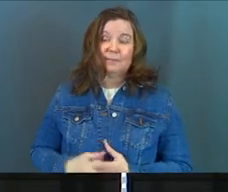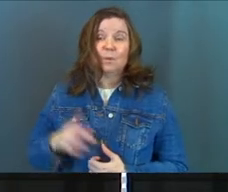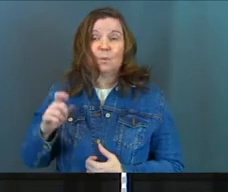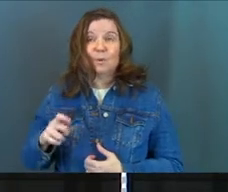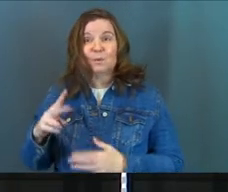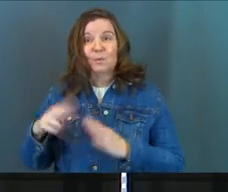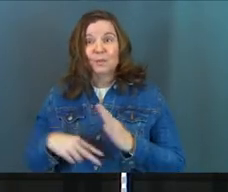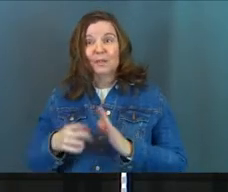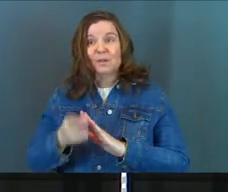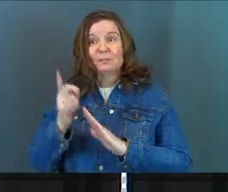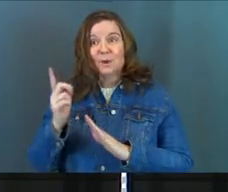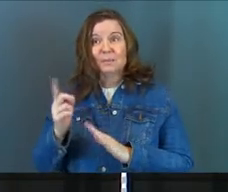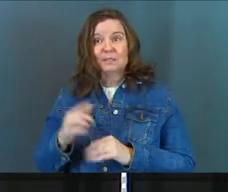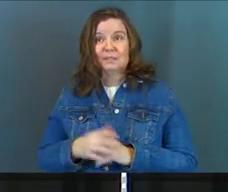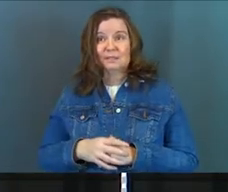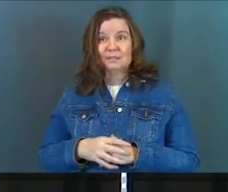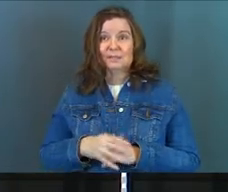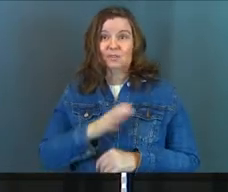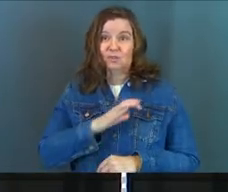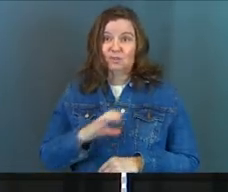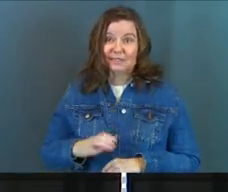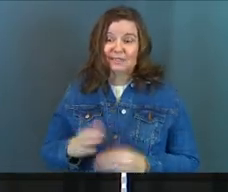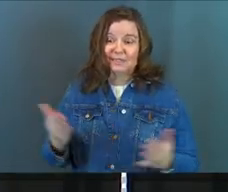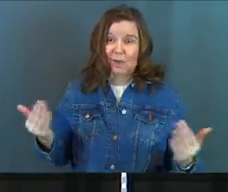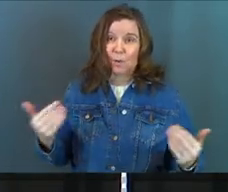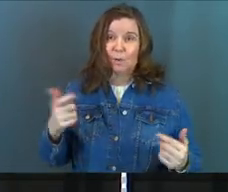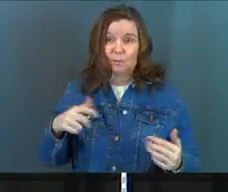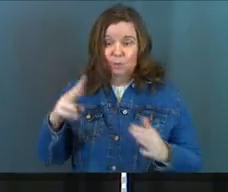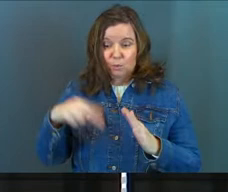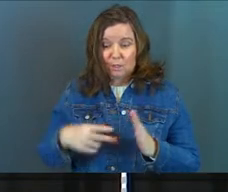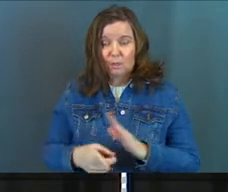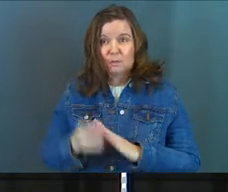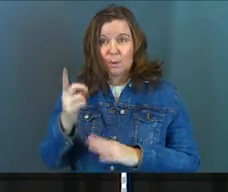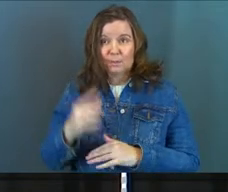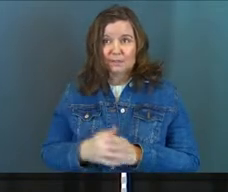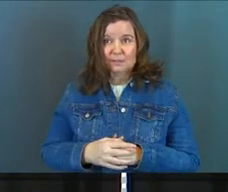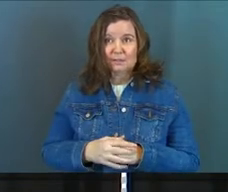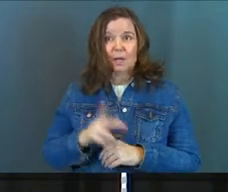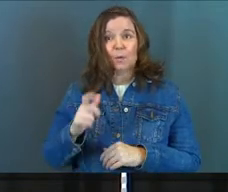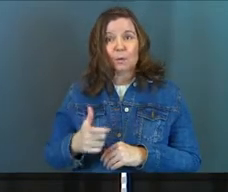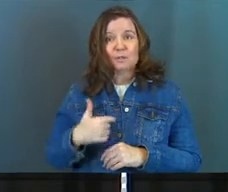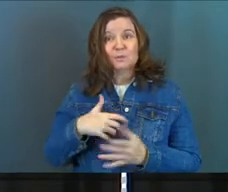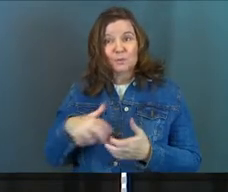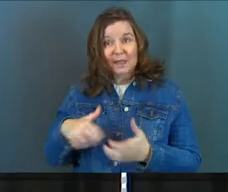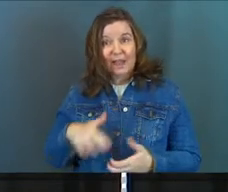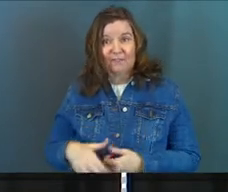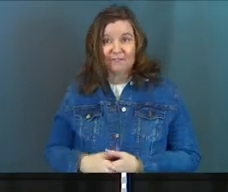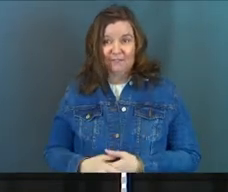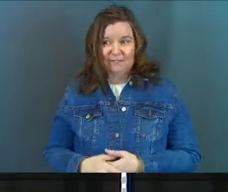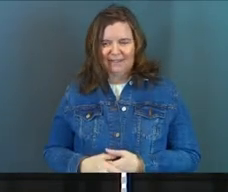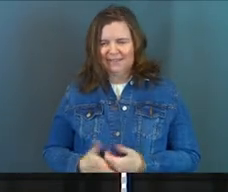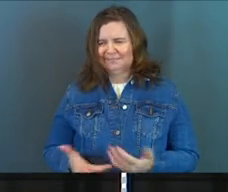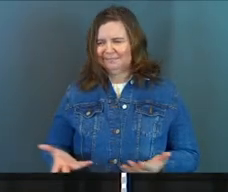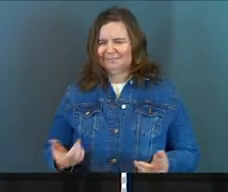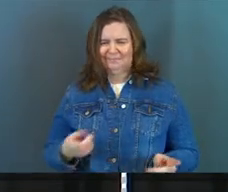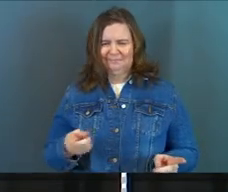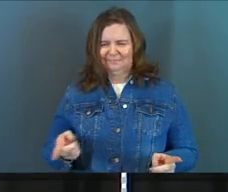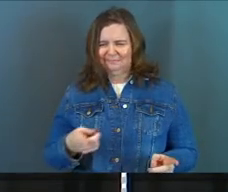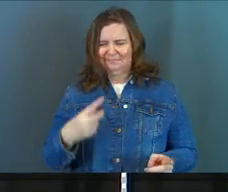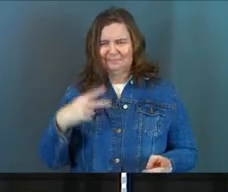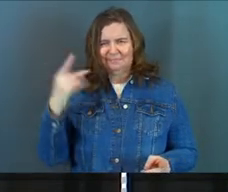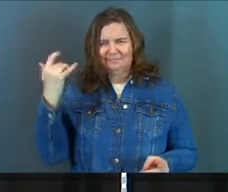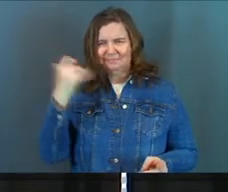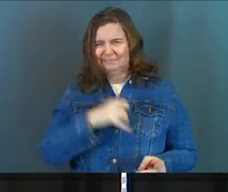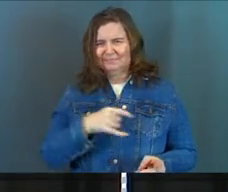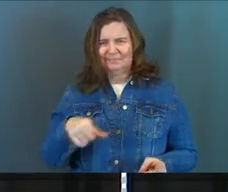We're supposed to read those moments. Christians, let's go. We're supposed to read those moments, and we're supposed to laugh. Like, look at these